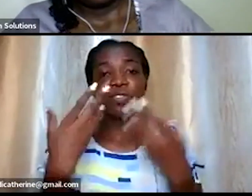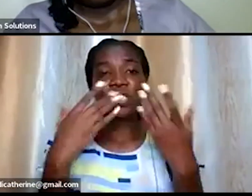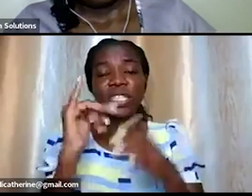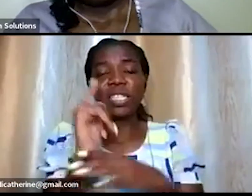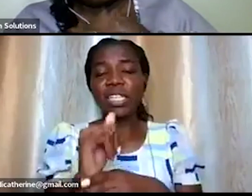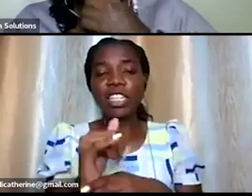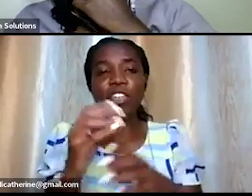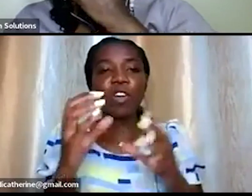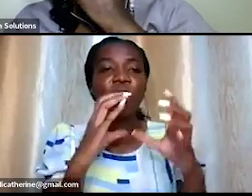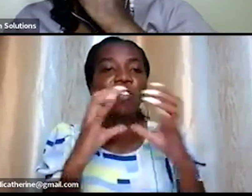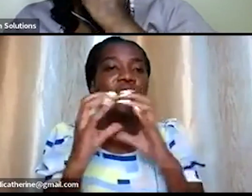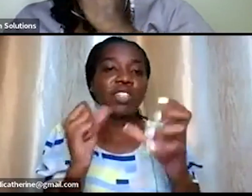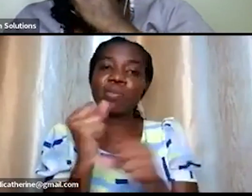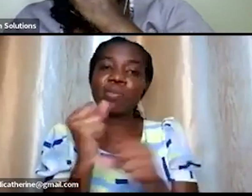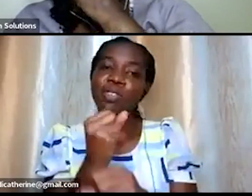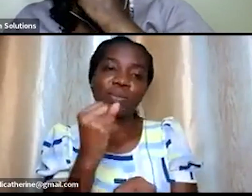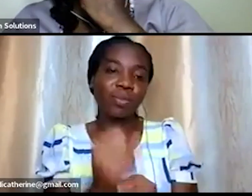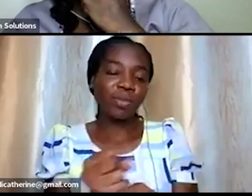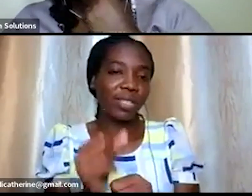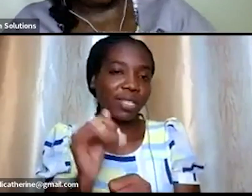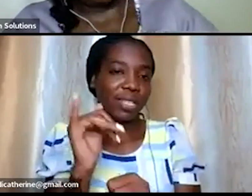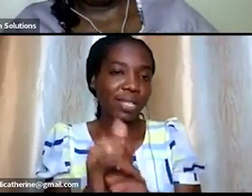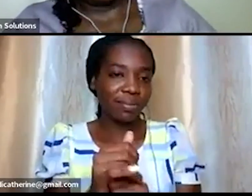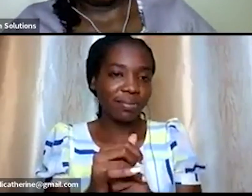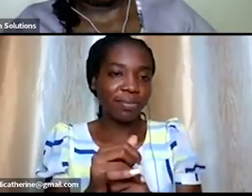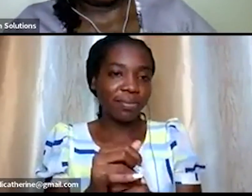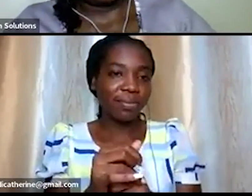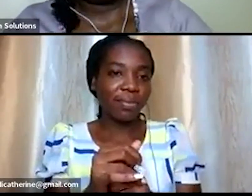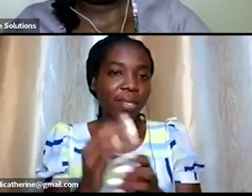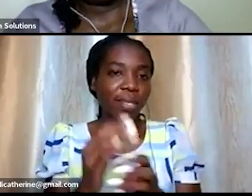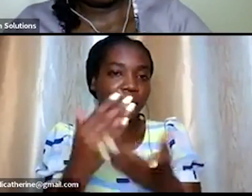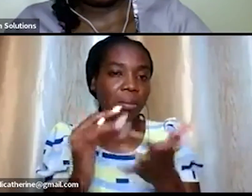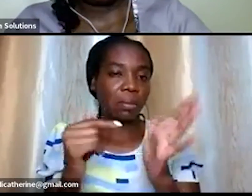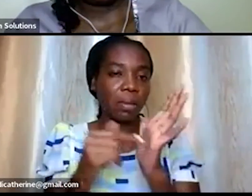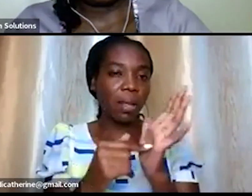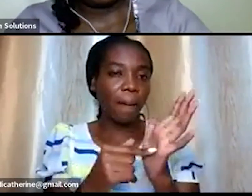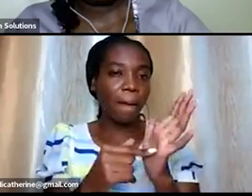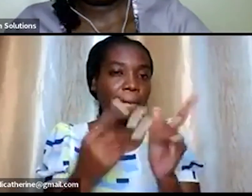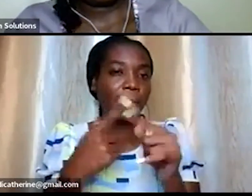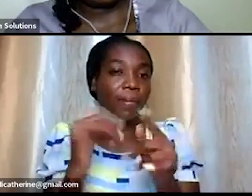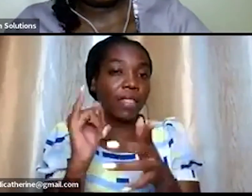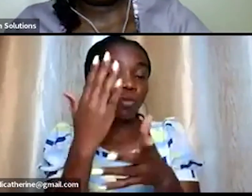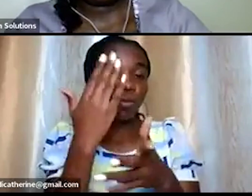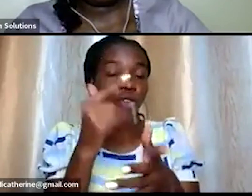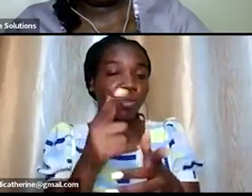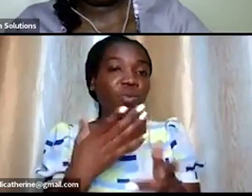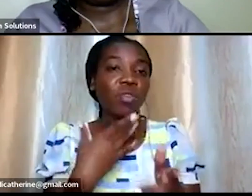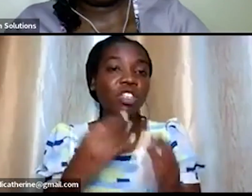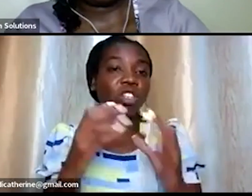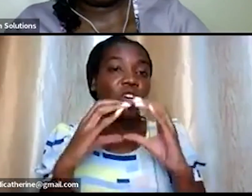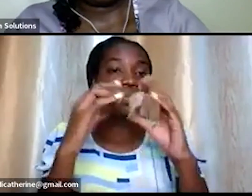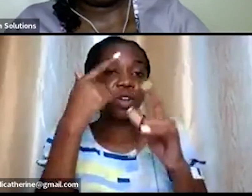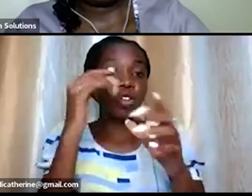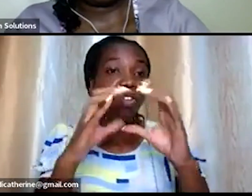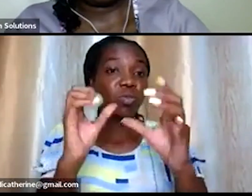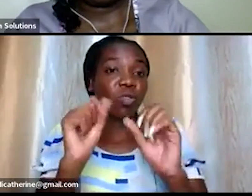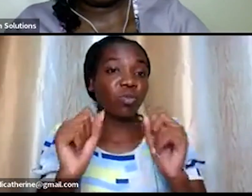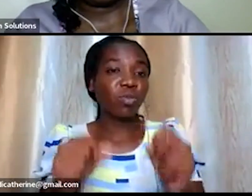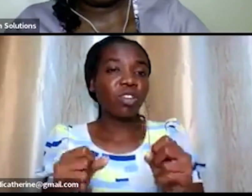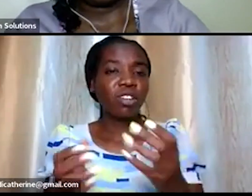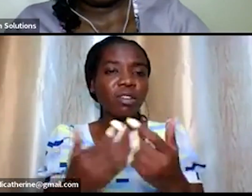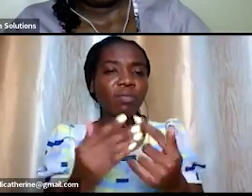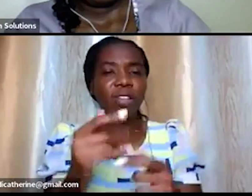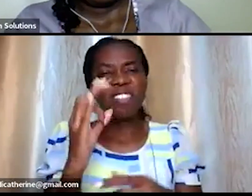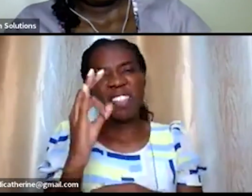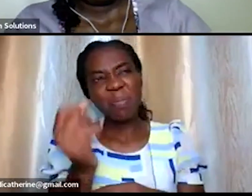conversation. We can't exhaust all the tidbits and pointers. This is why you need a coach. because a coach can coach you for 3 months, 6 months,